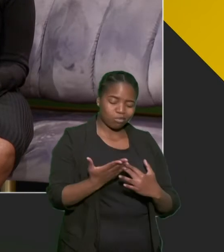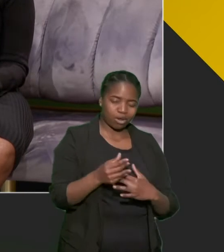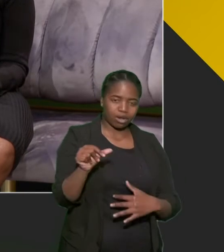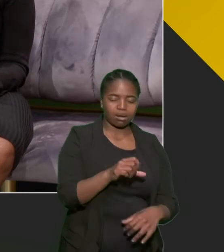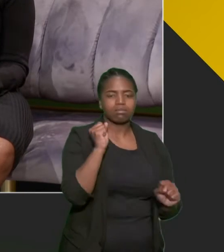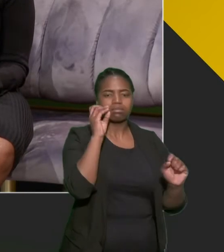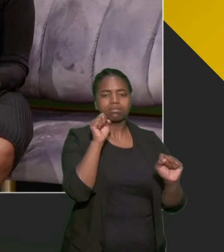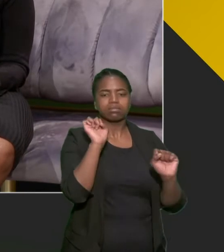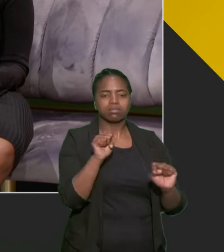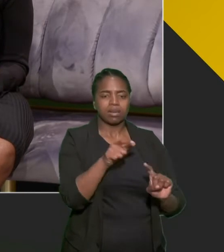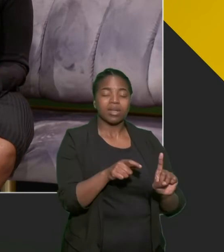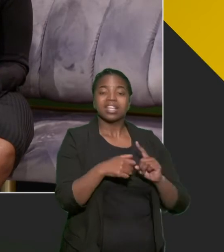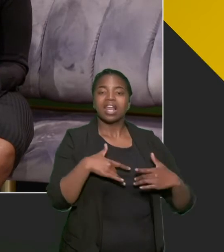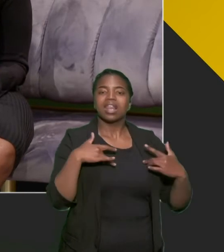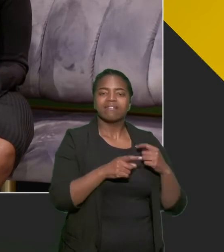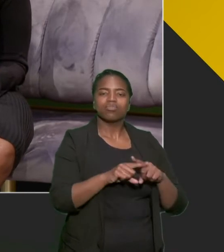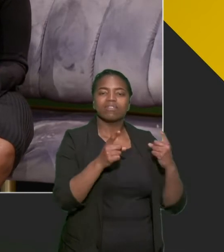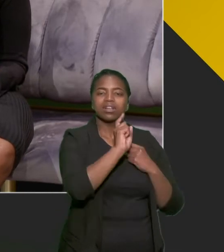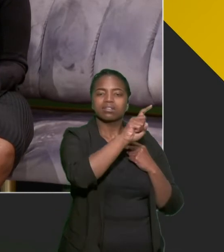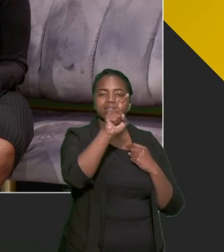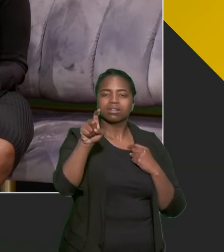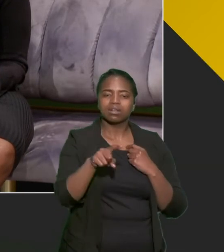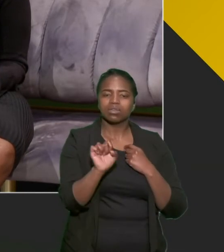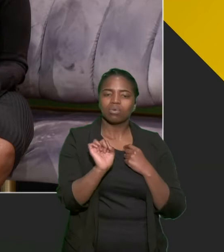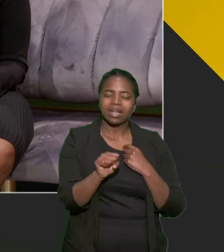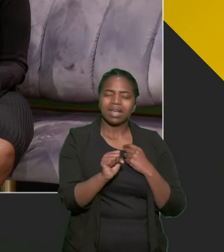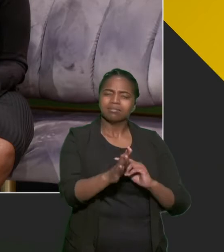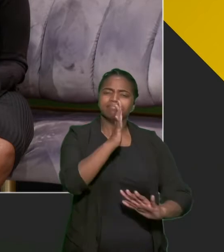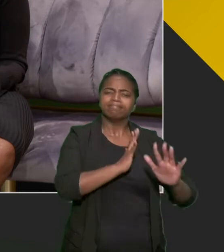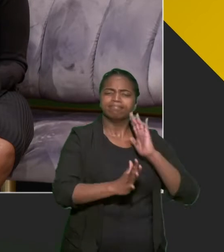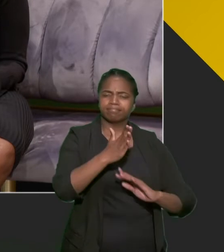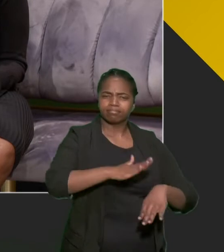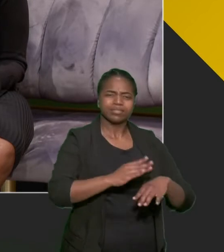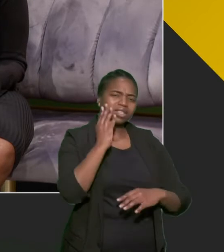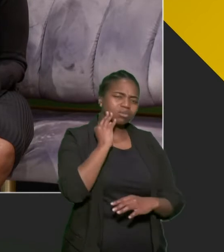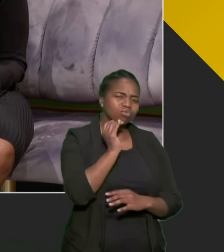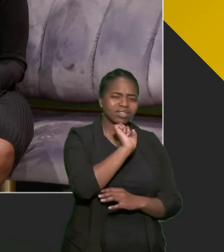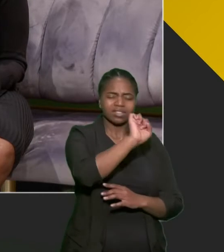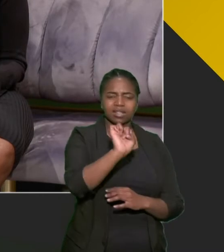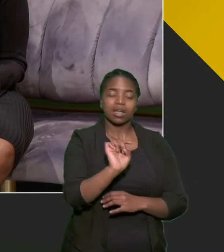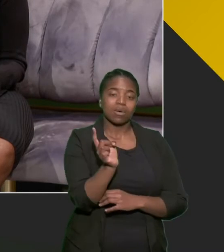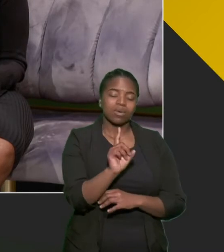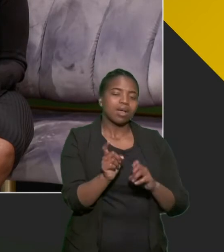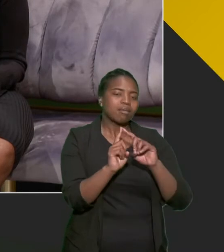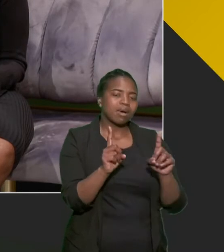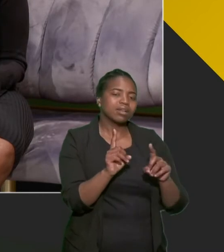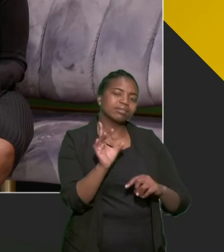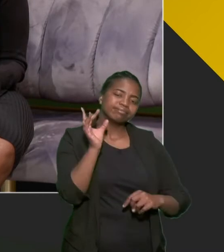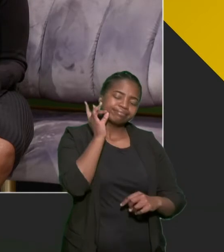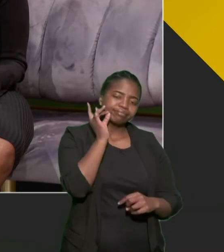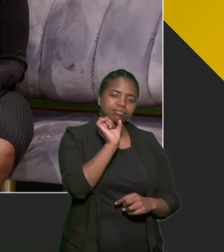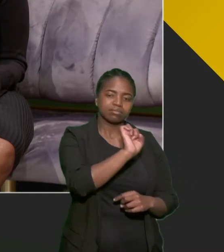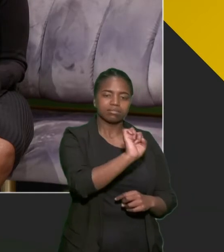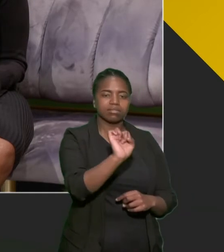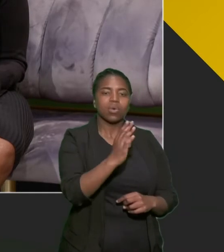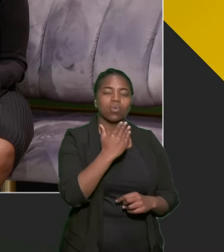sikhuluma nomuntu who's lived in different countries, which is of course umayithi Jim, azosichazela kabanzi ukuthi experience yakhe bekuyini. But ake sizwe amazwi aphuma from the